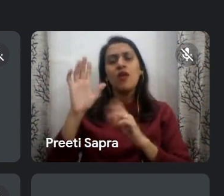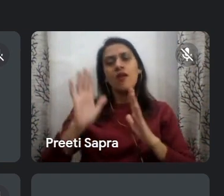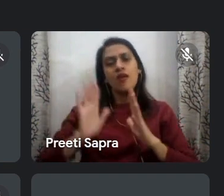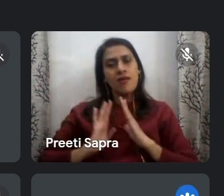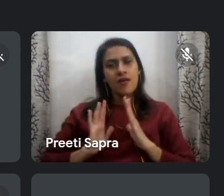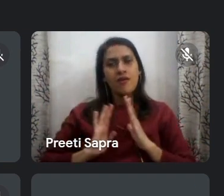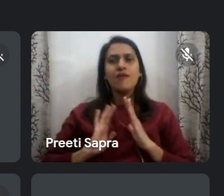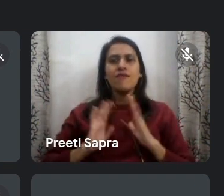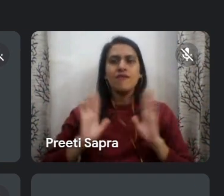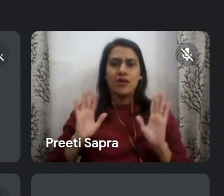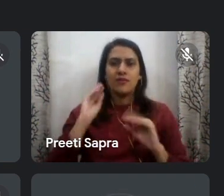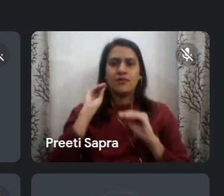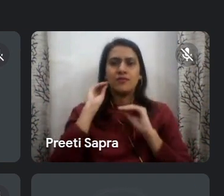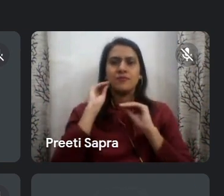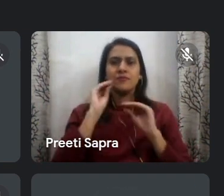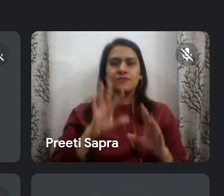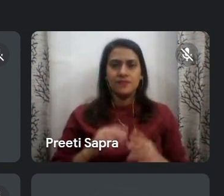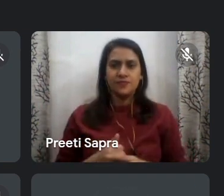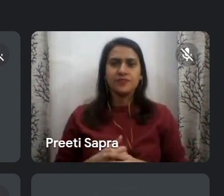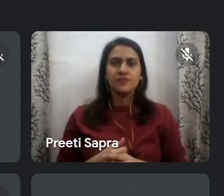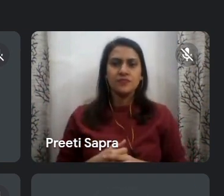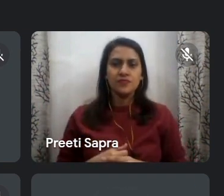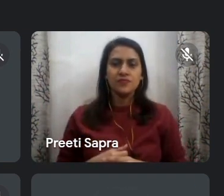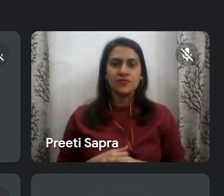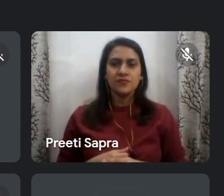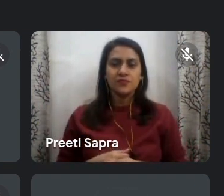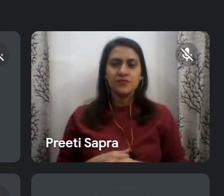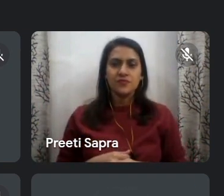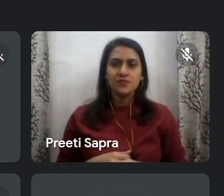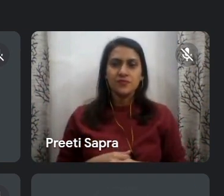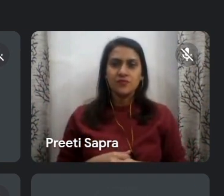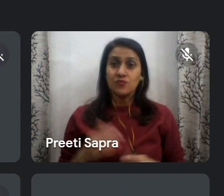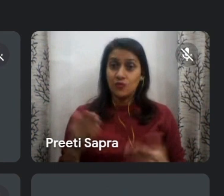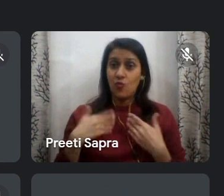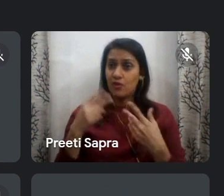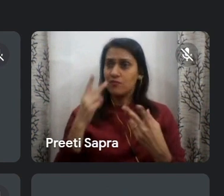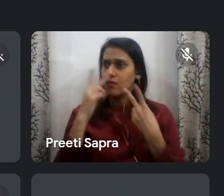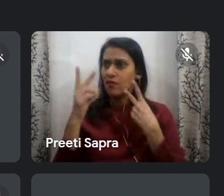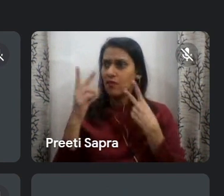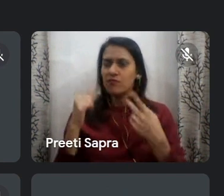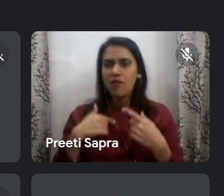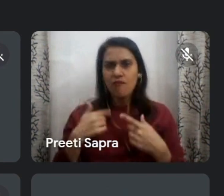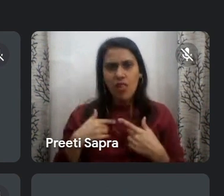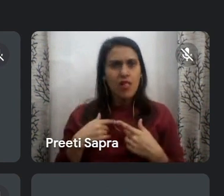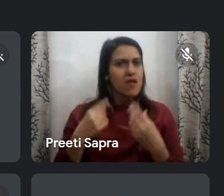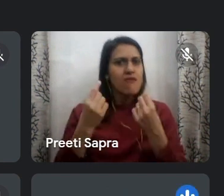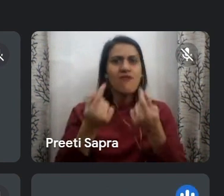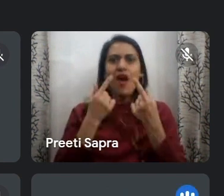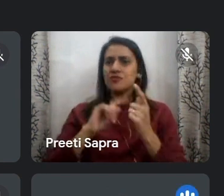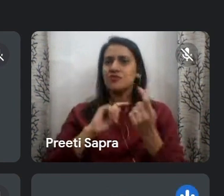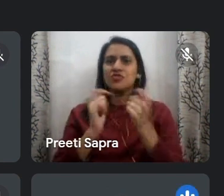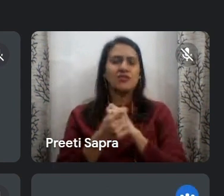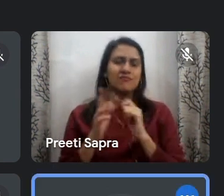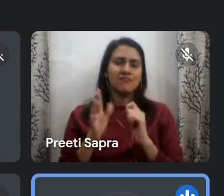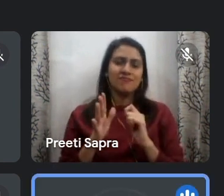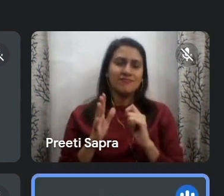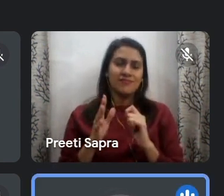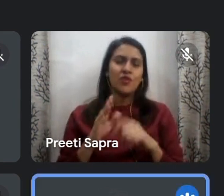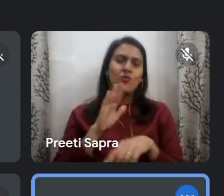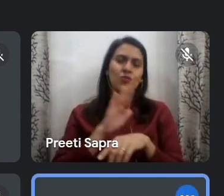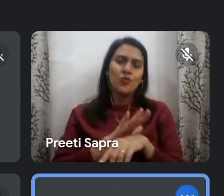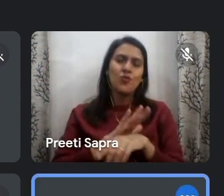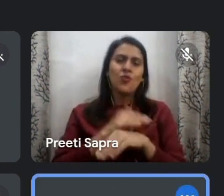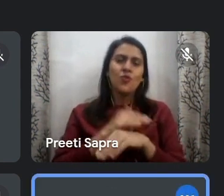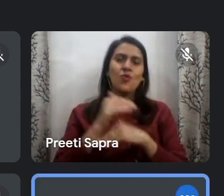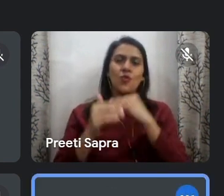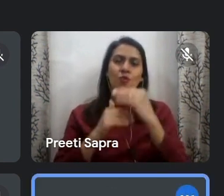word, because we've been here for some time, so wanted to share that. Thank you, Chetan. Okay, thank you. Thank Thank you, you, ma'am. Rajni. Thank you